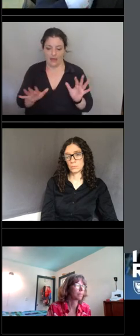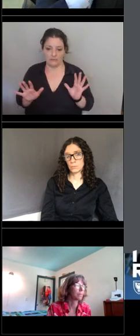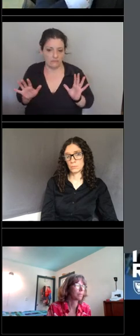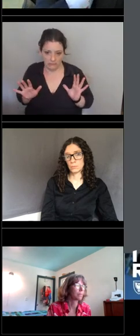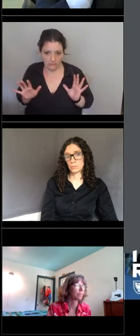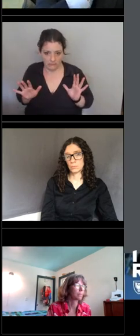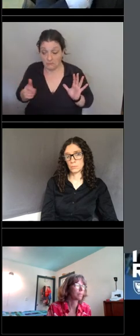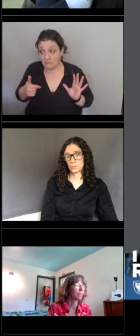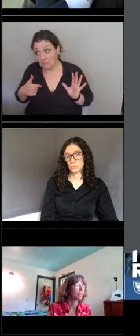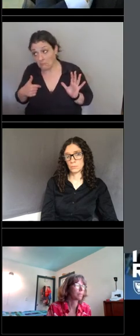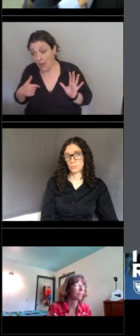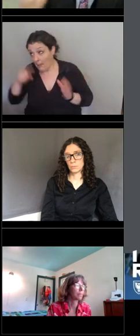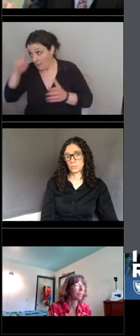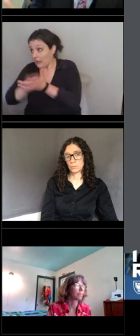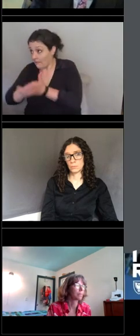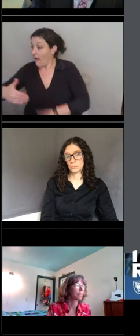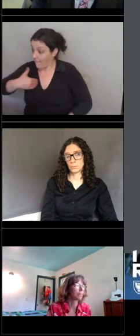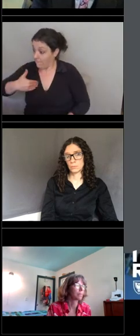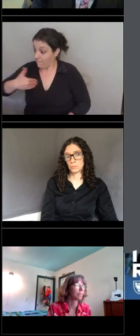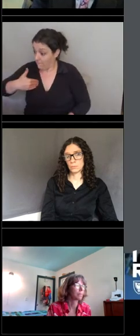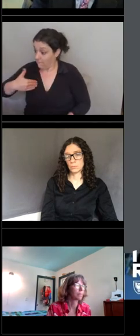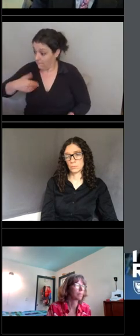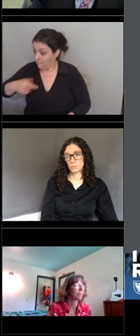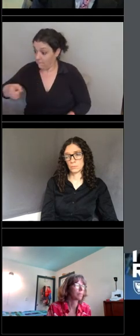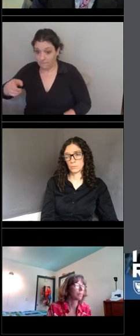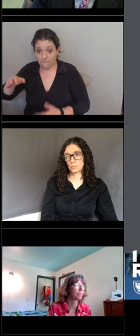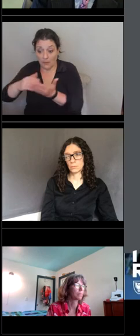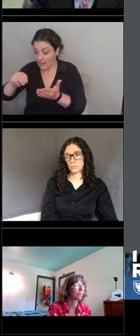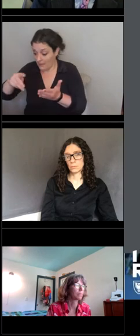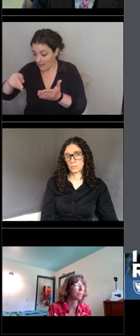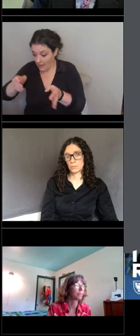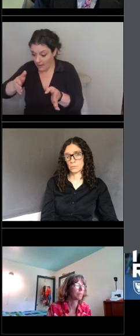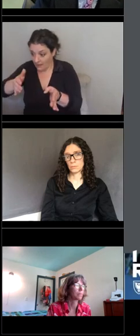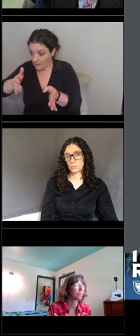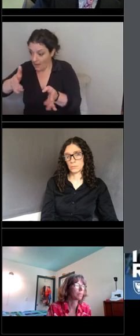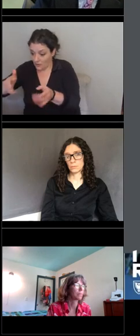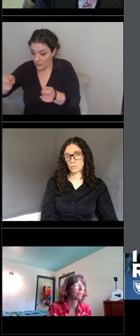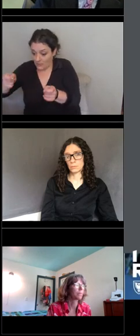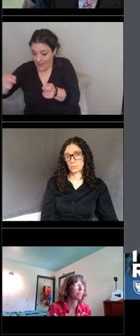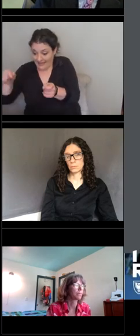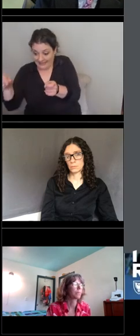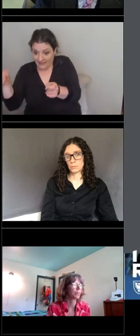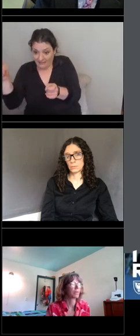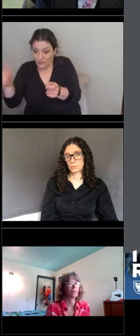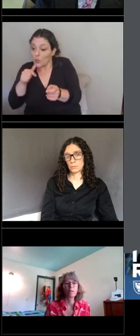exist, but wasn't within the management plans that I had.